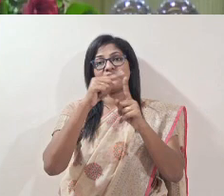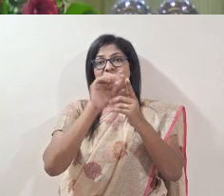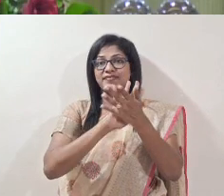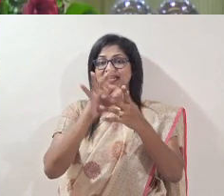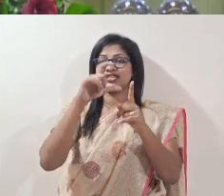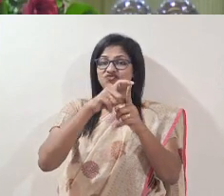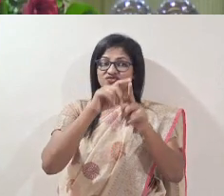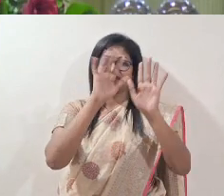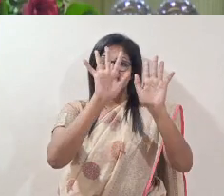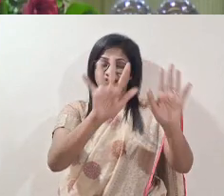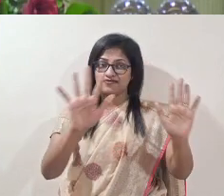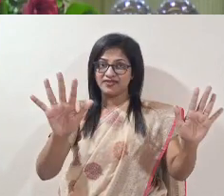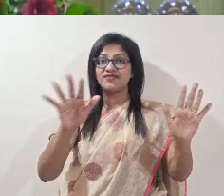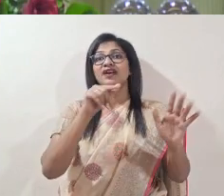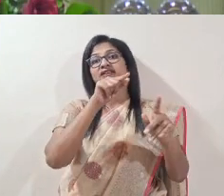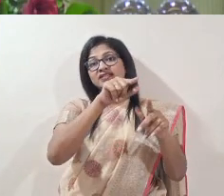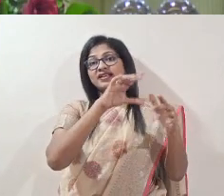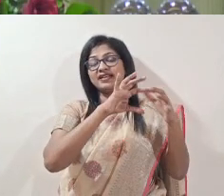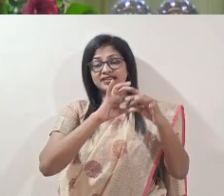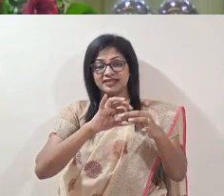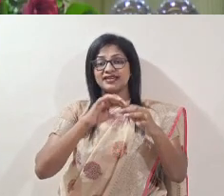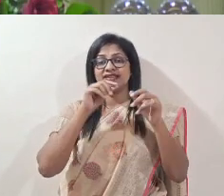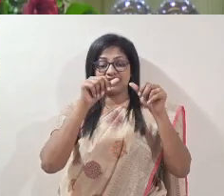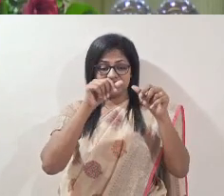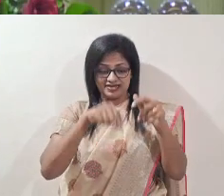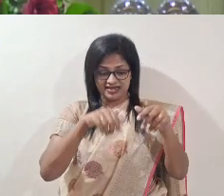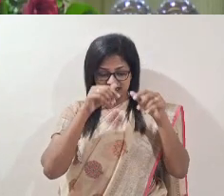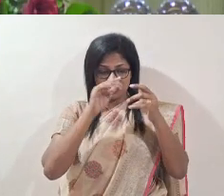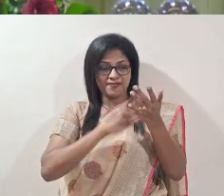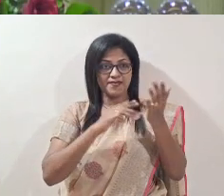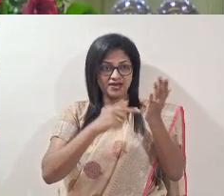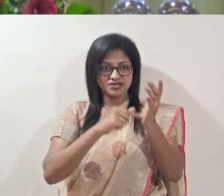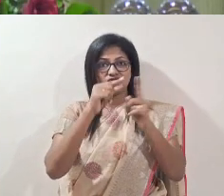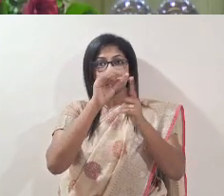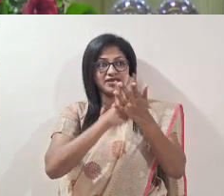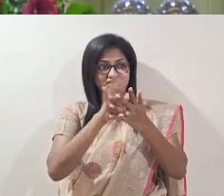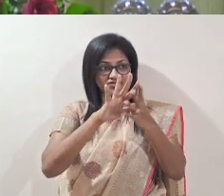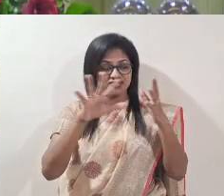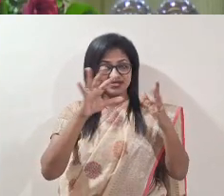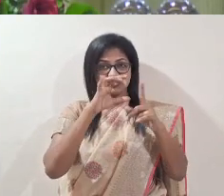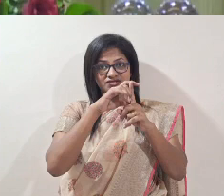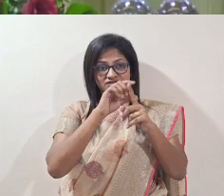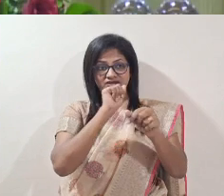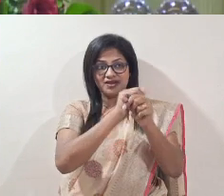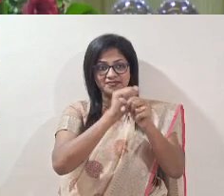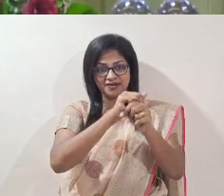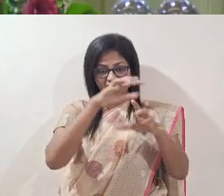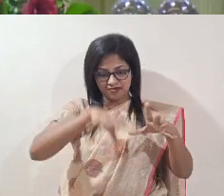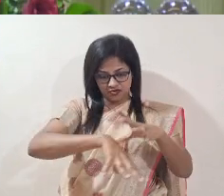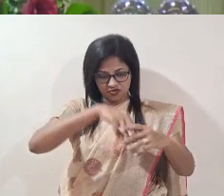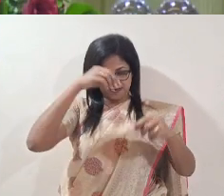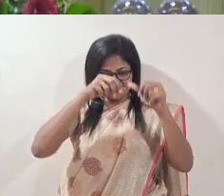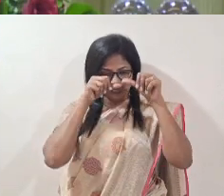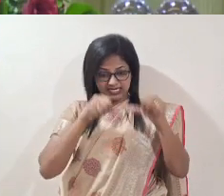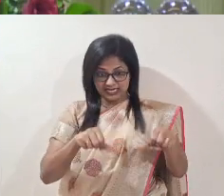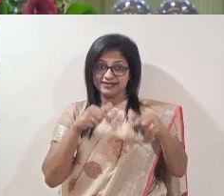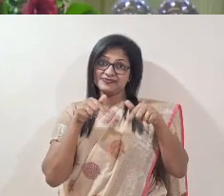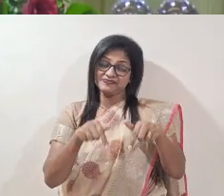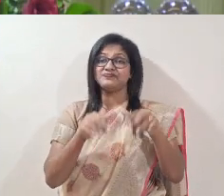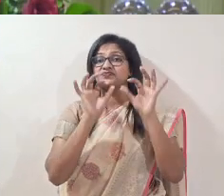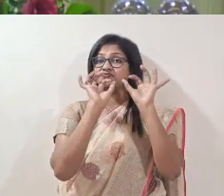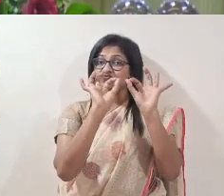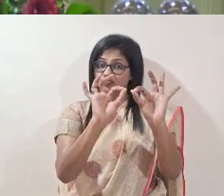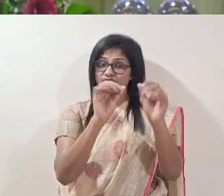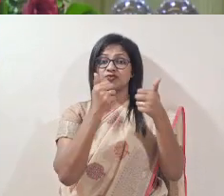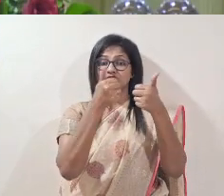this is maybe as a part of their this output of your masters or PhD work. Very good. And